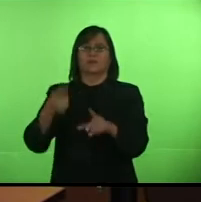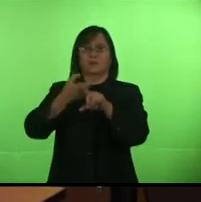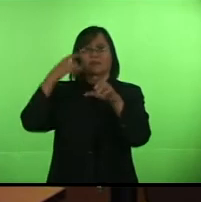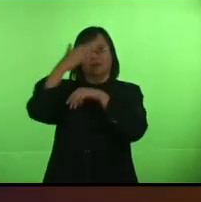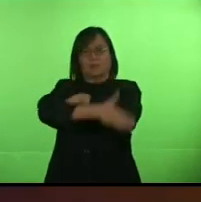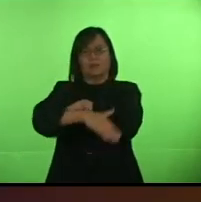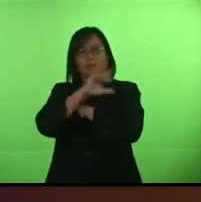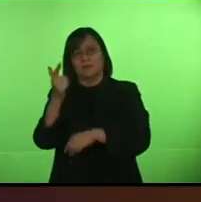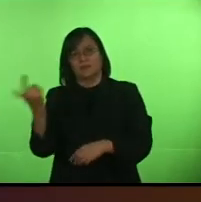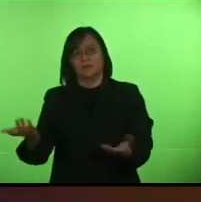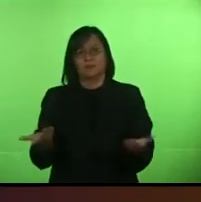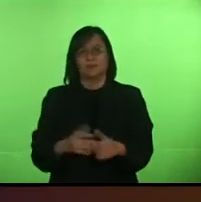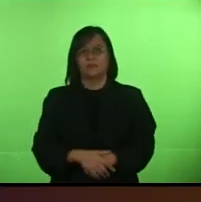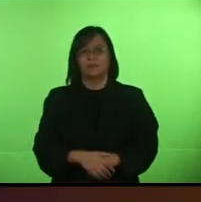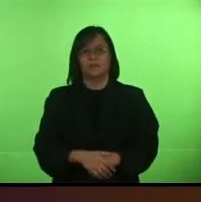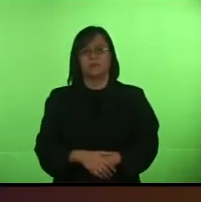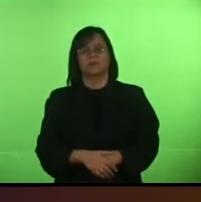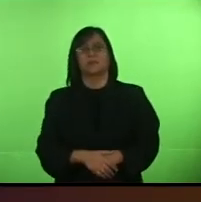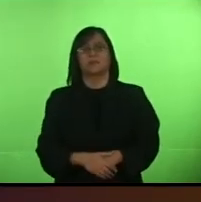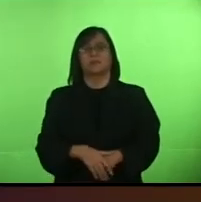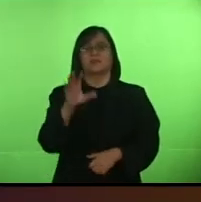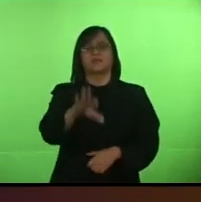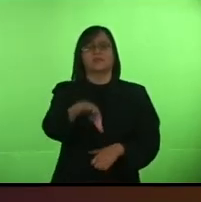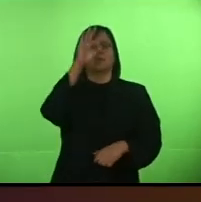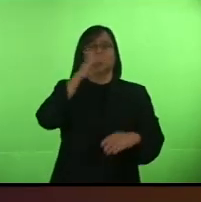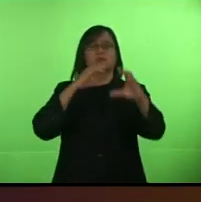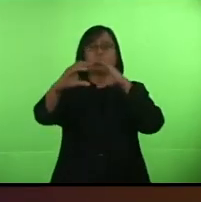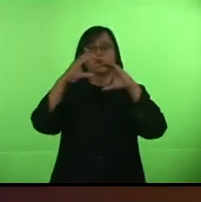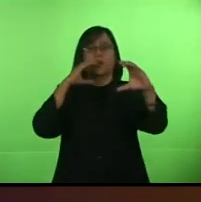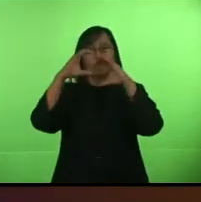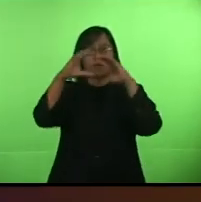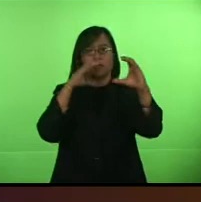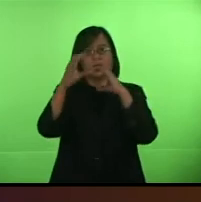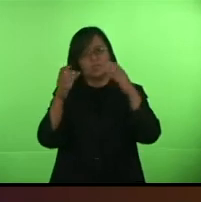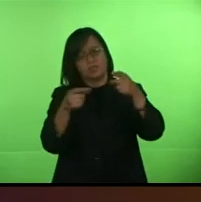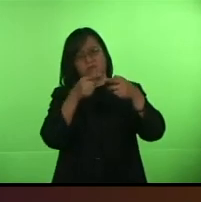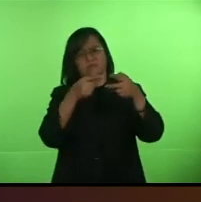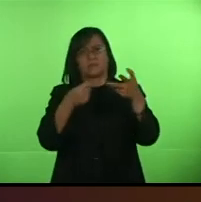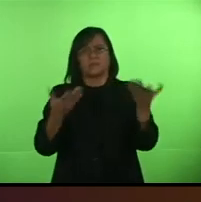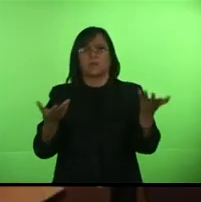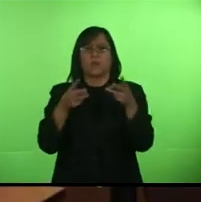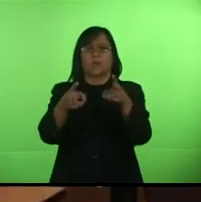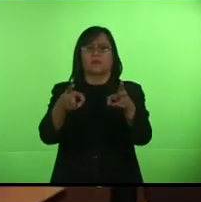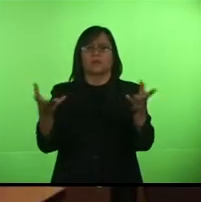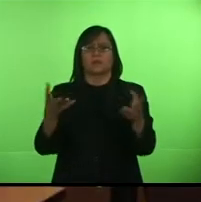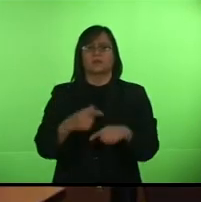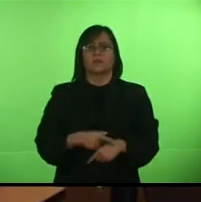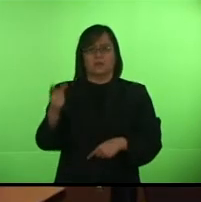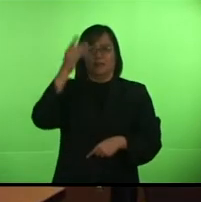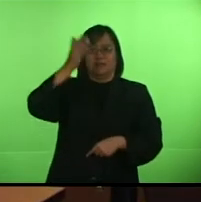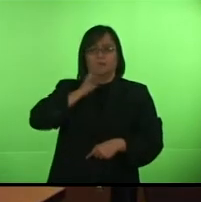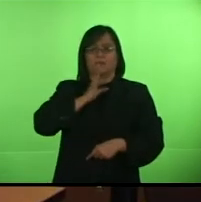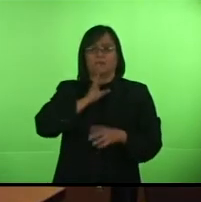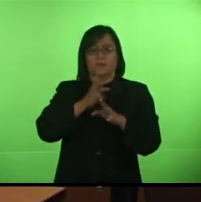residents. Next, the choice of communication channels. The speaker decides to choose what kind